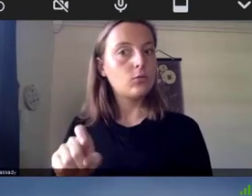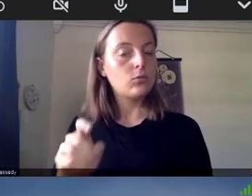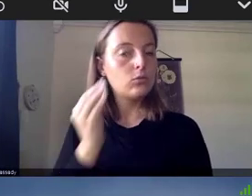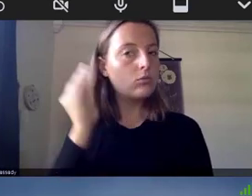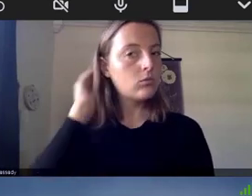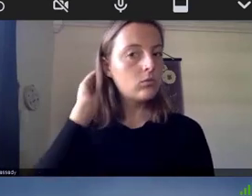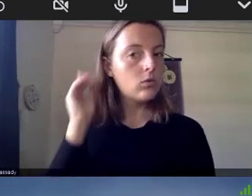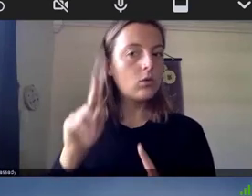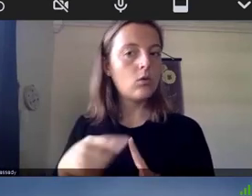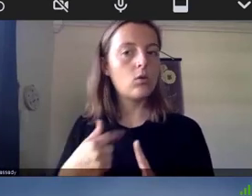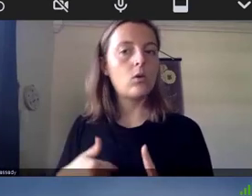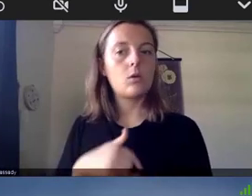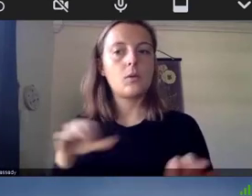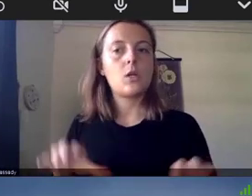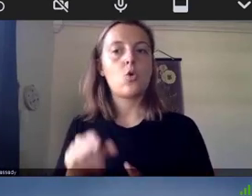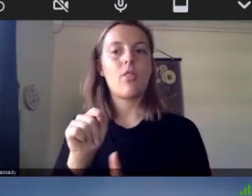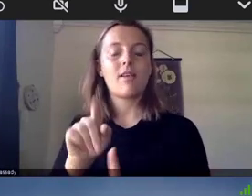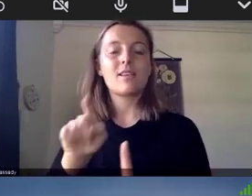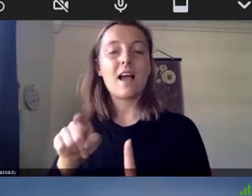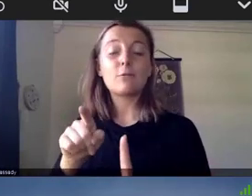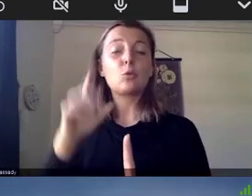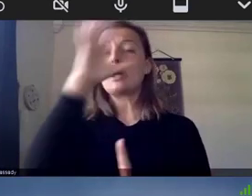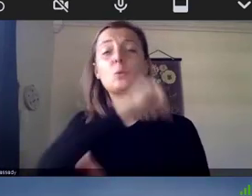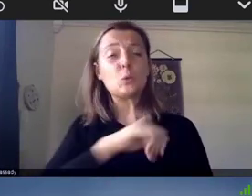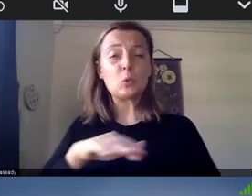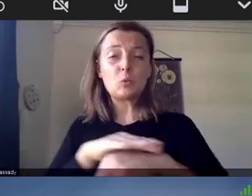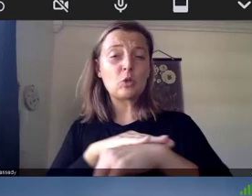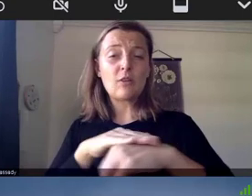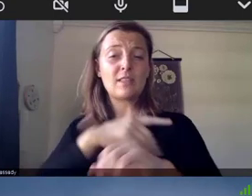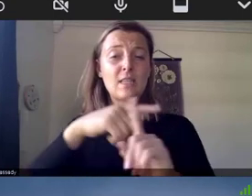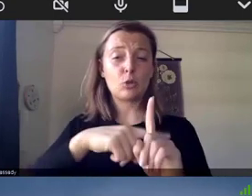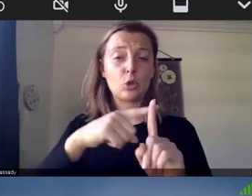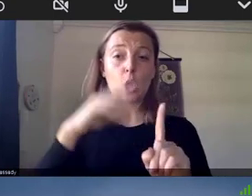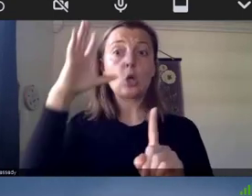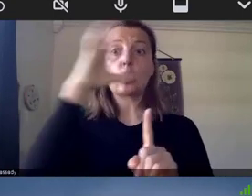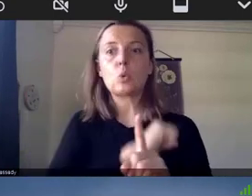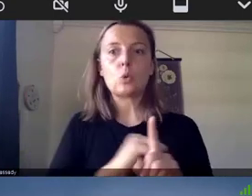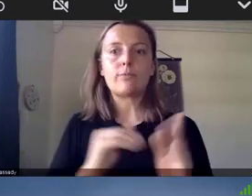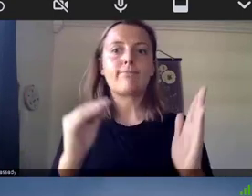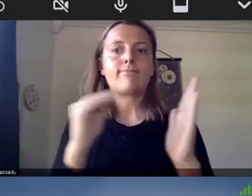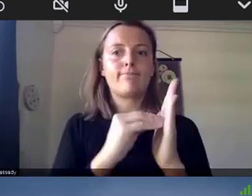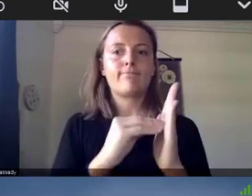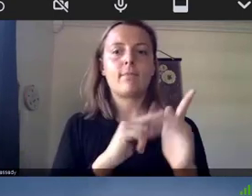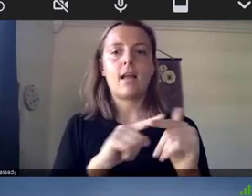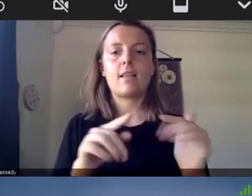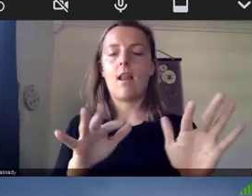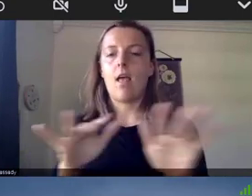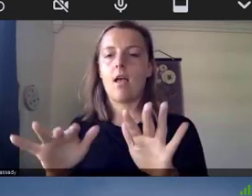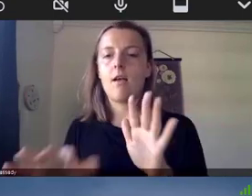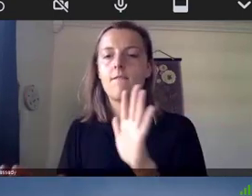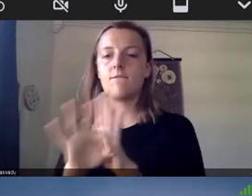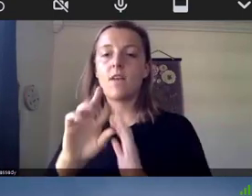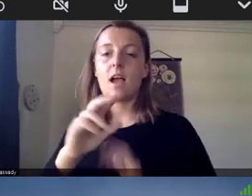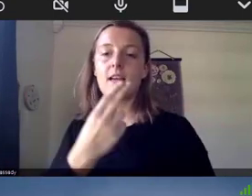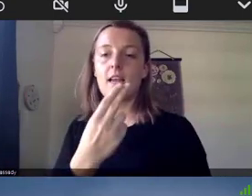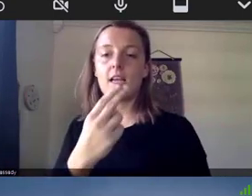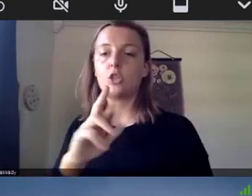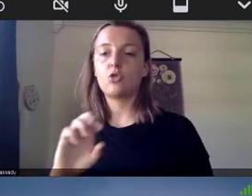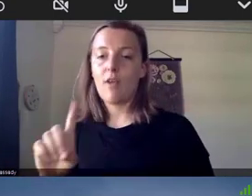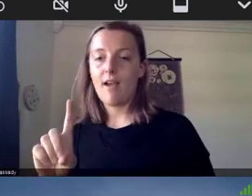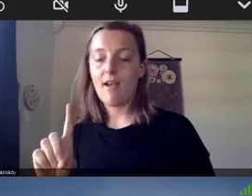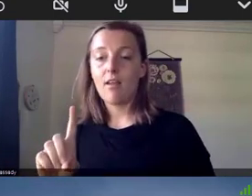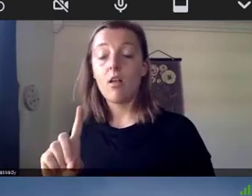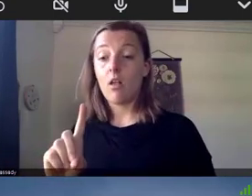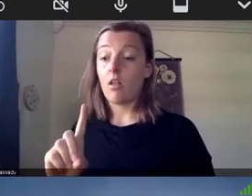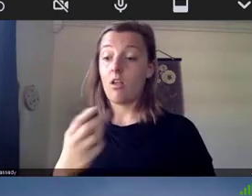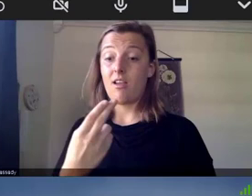temperature of the surface is in order to get hrad, and then we're using hrad to find what the temperature of the surface is.